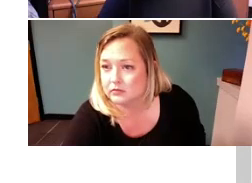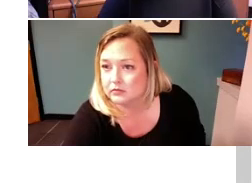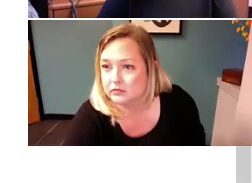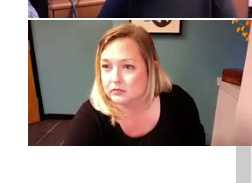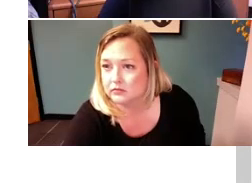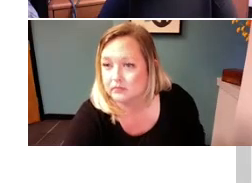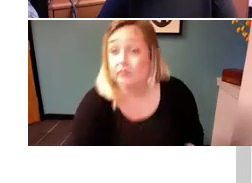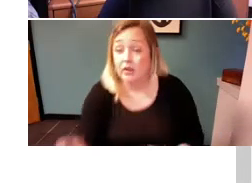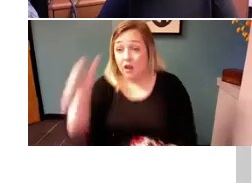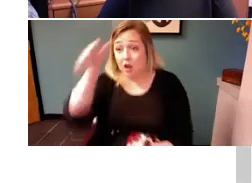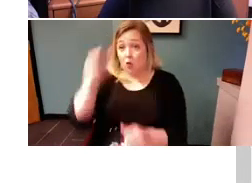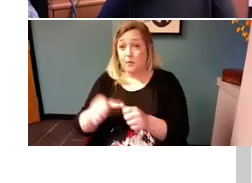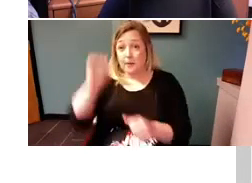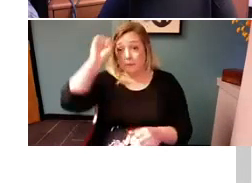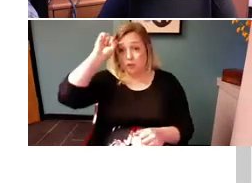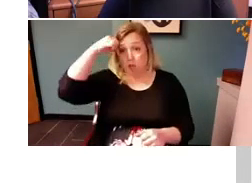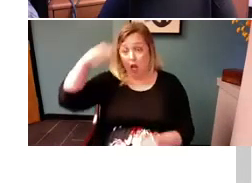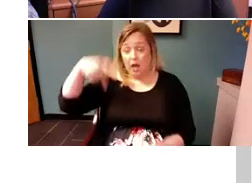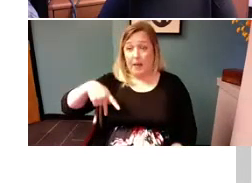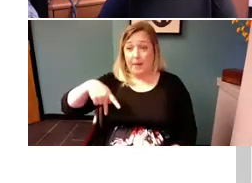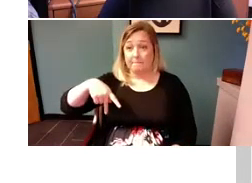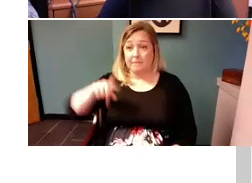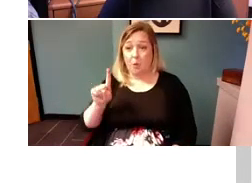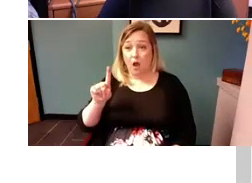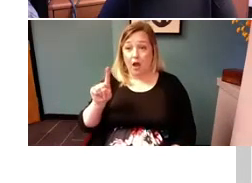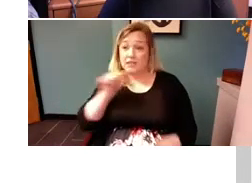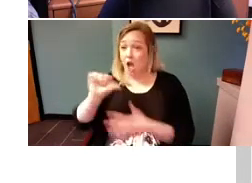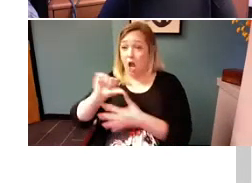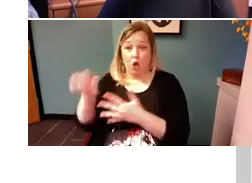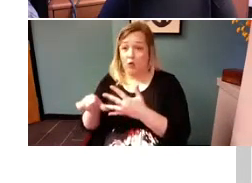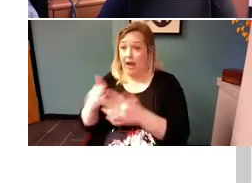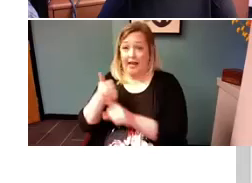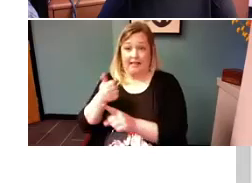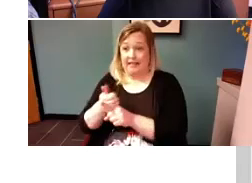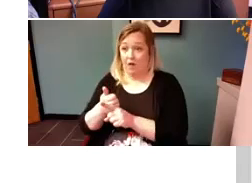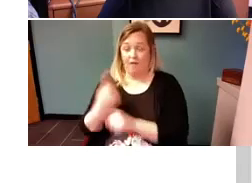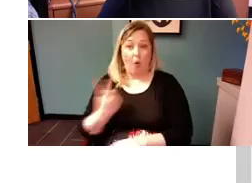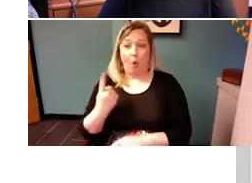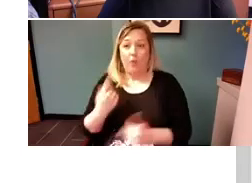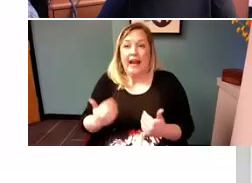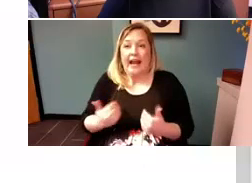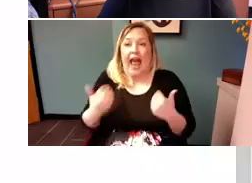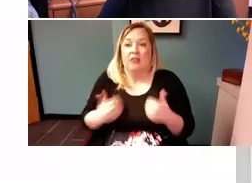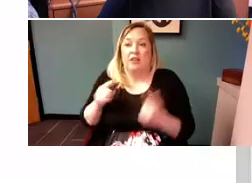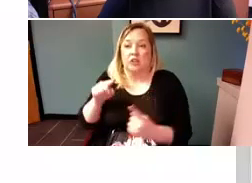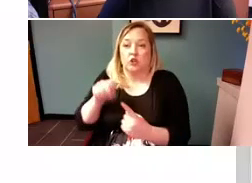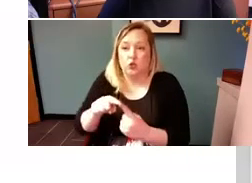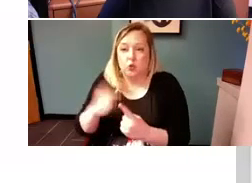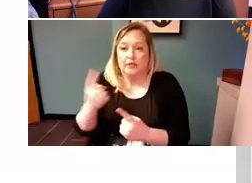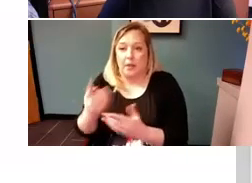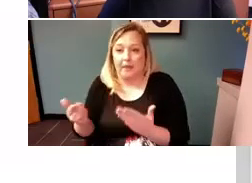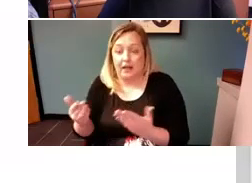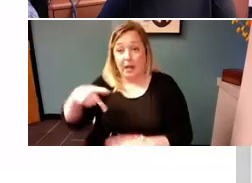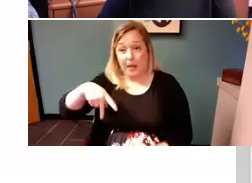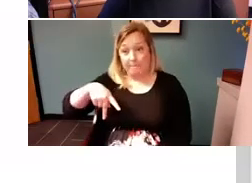Remember, Sean, that the P1 is not an array itself. P1 is just an address to something. So P1 itself